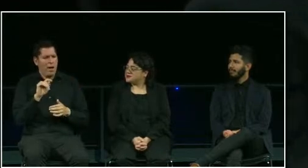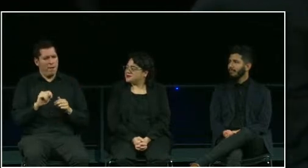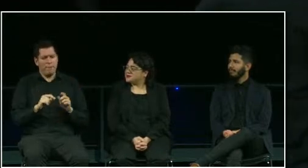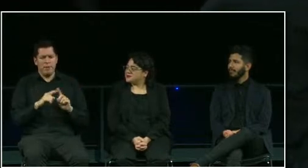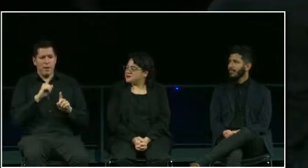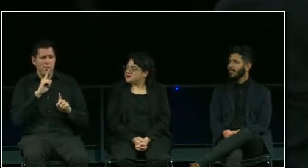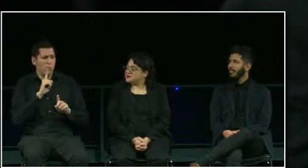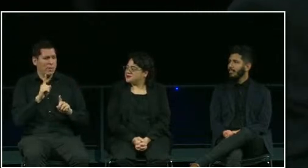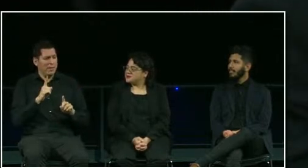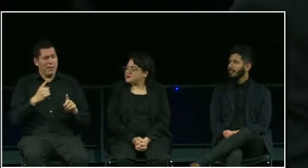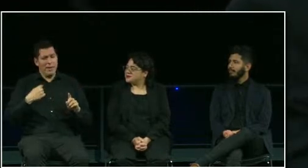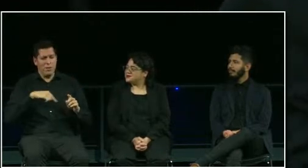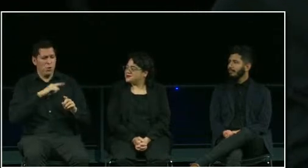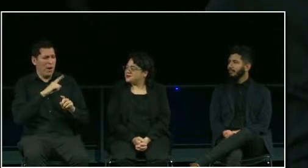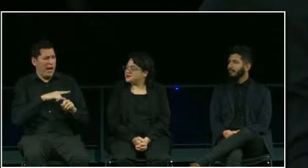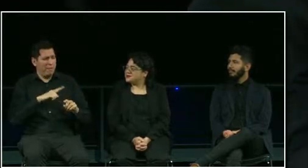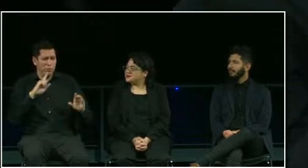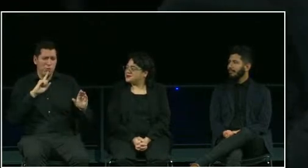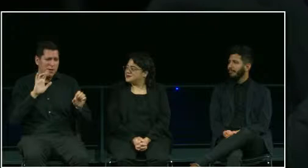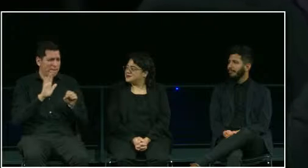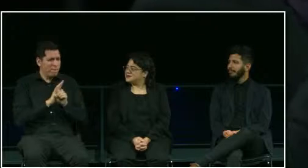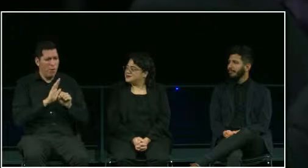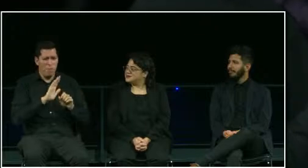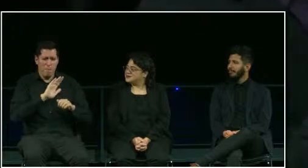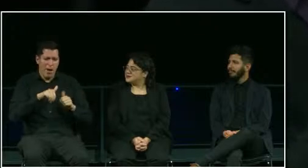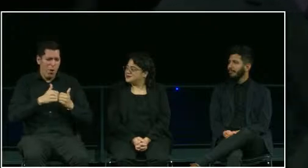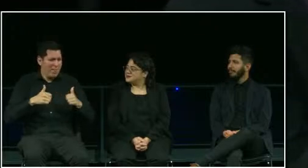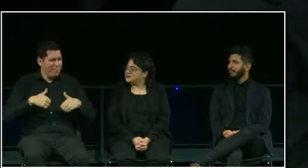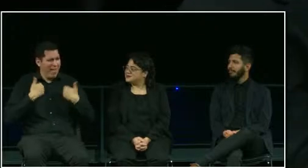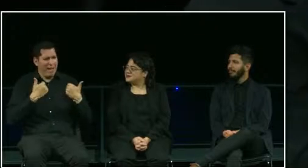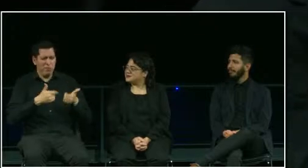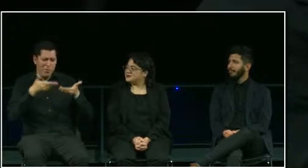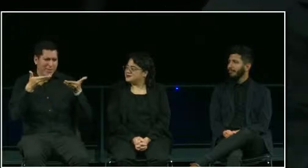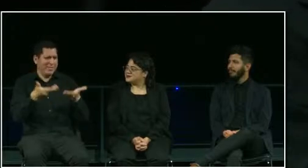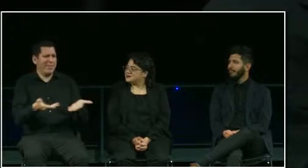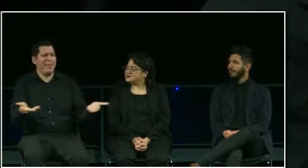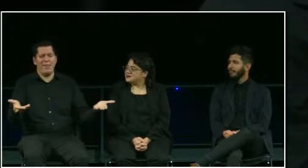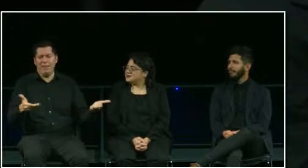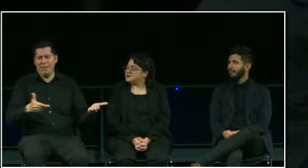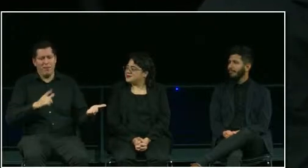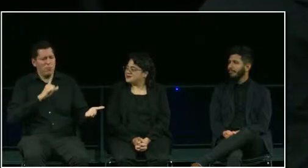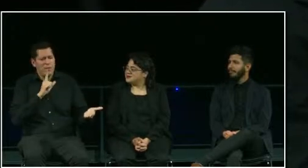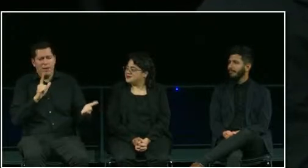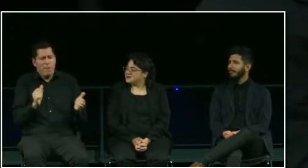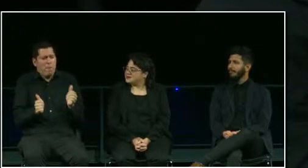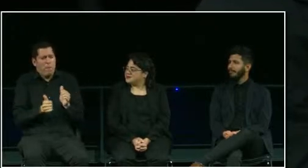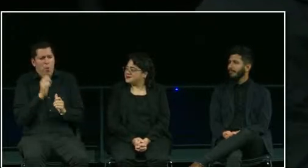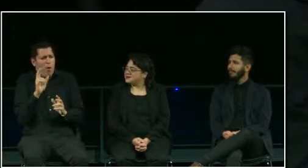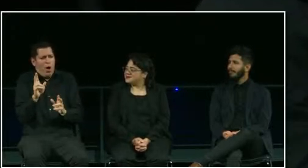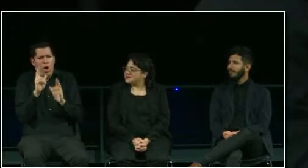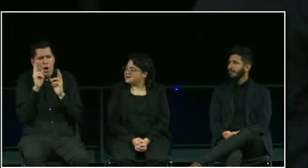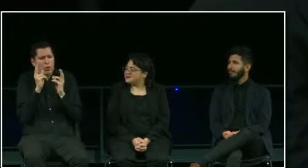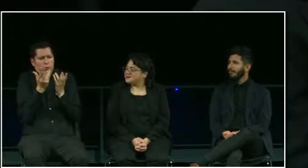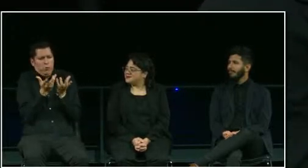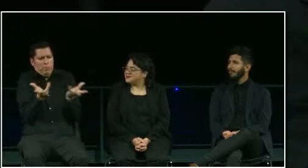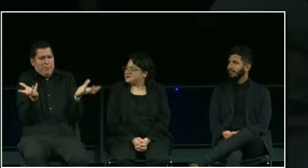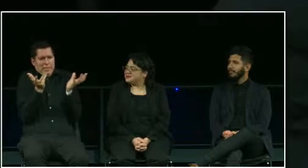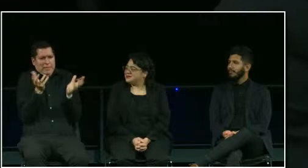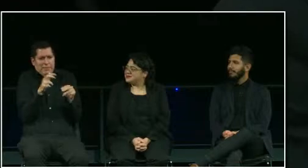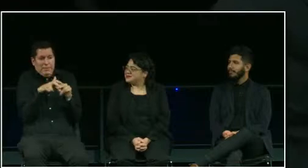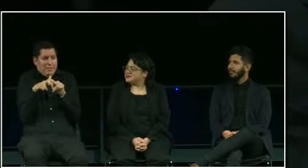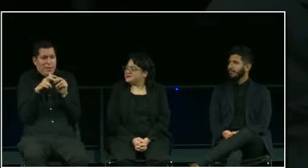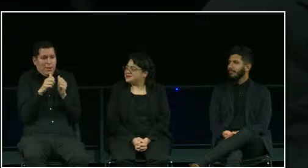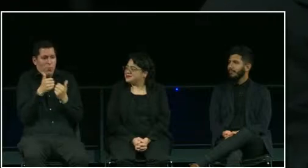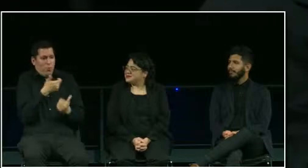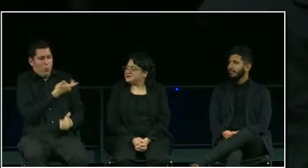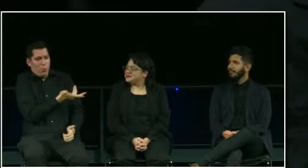devoted my life to this thing. And I could not be more honored and thrilled to be sitting here